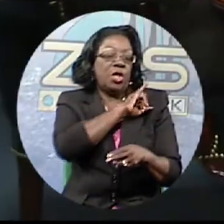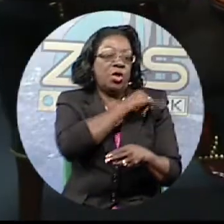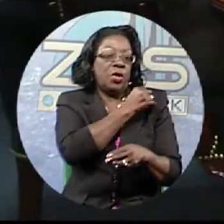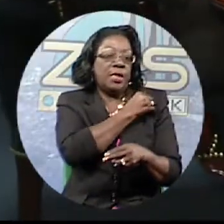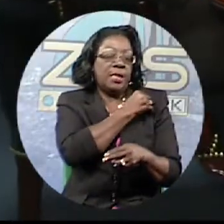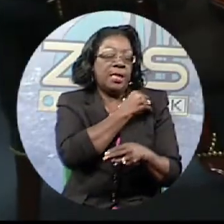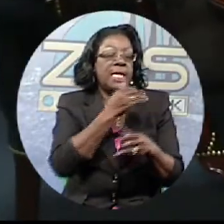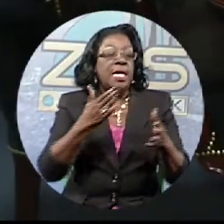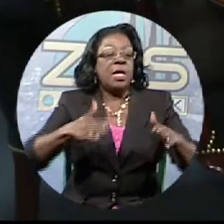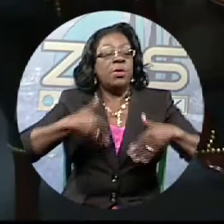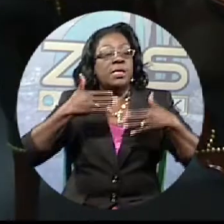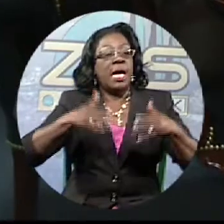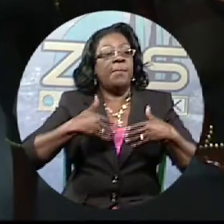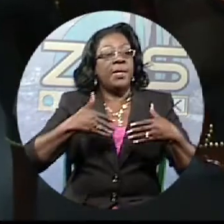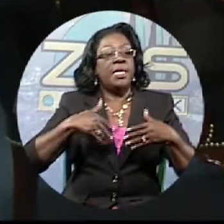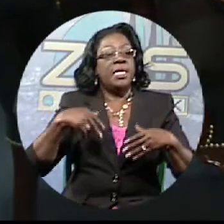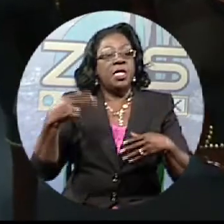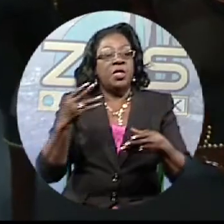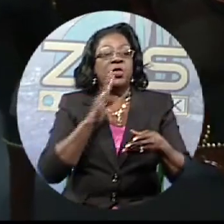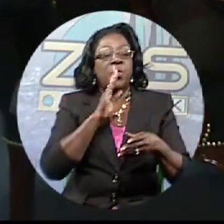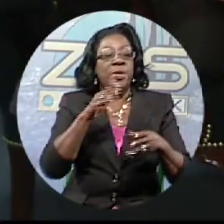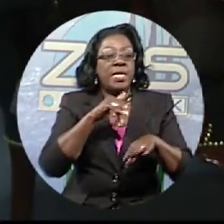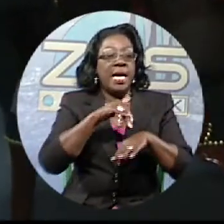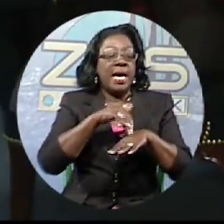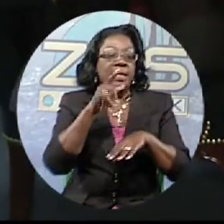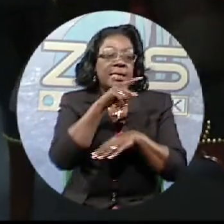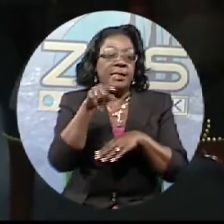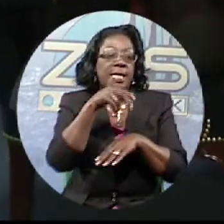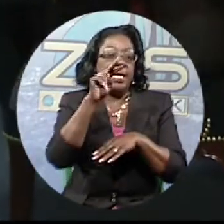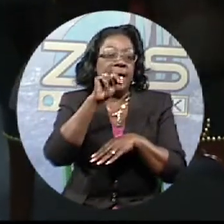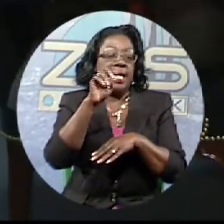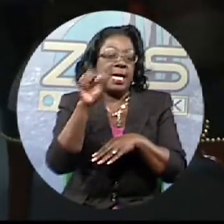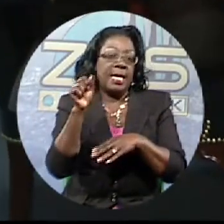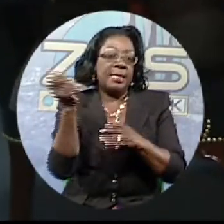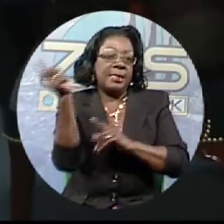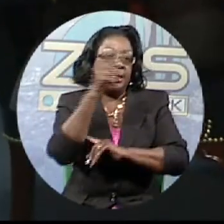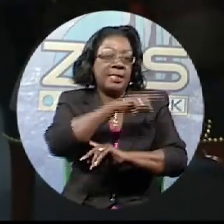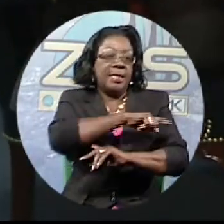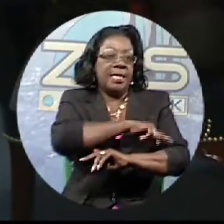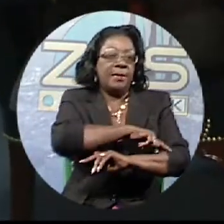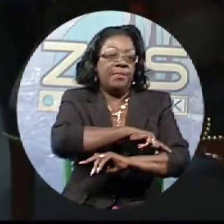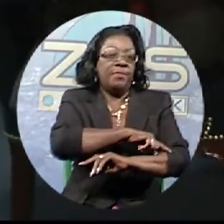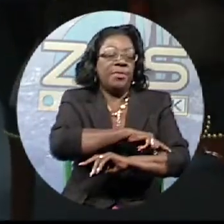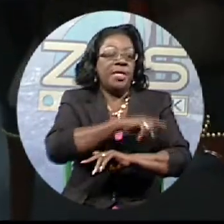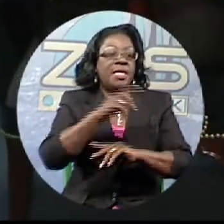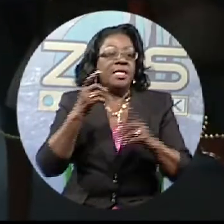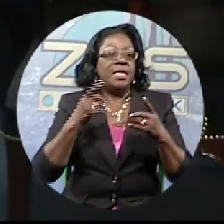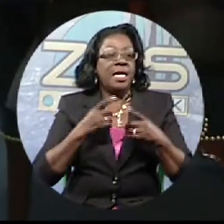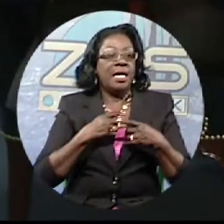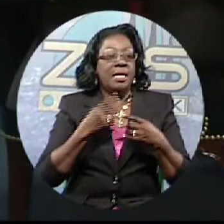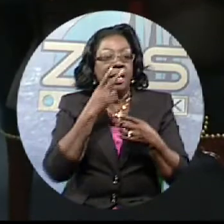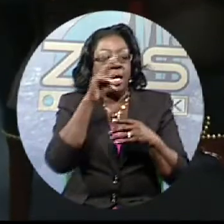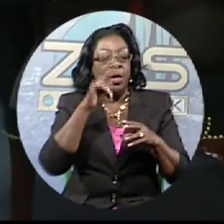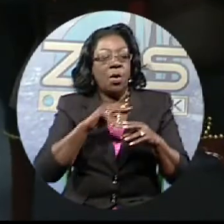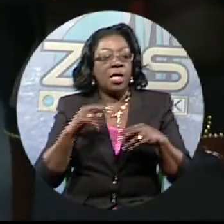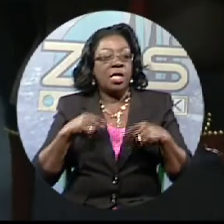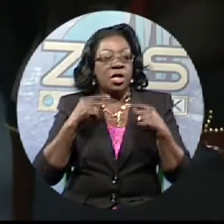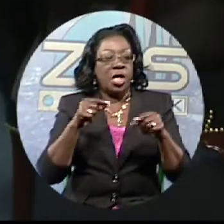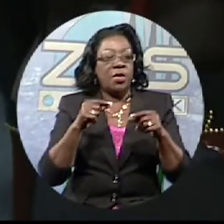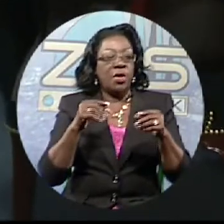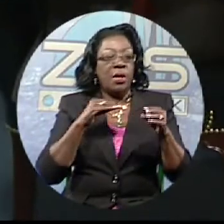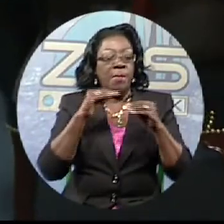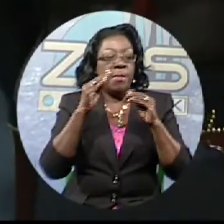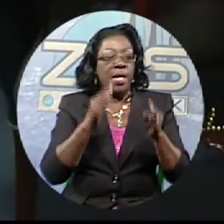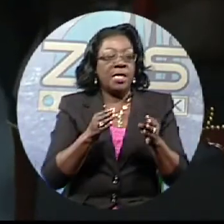the invitation extended to him and pleased by the accomplishments of Mrs. Swan, who said she had her eye on the general manager position from